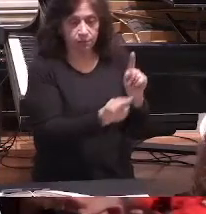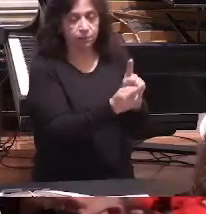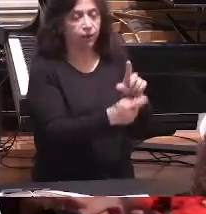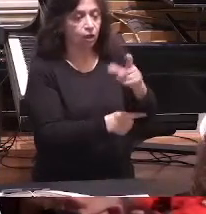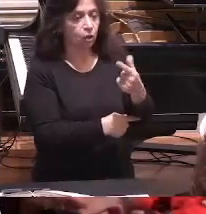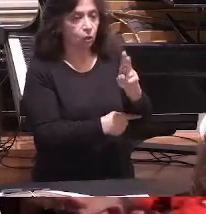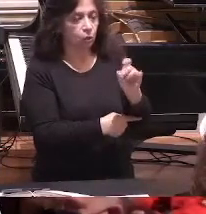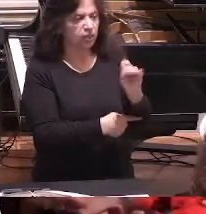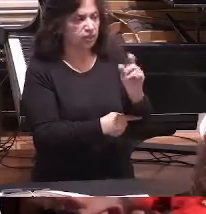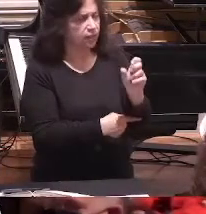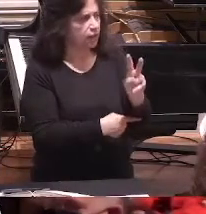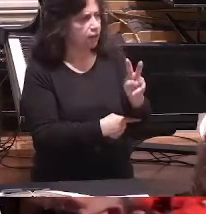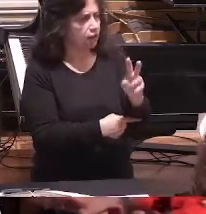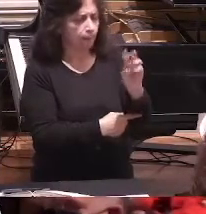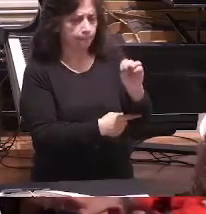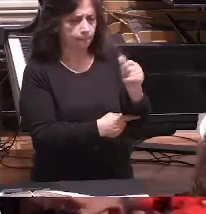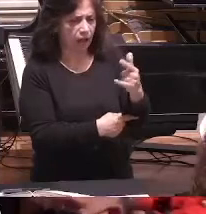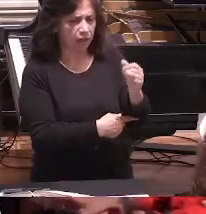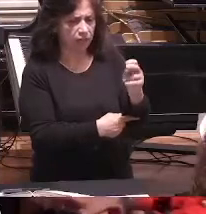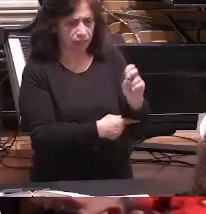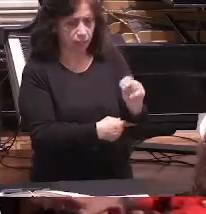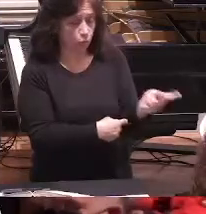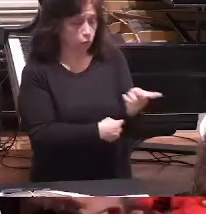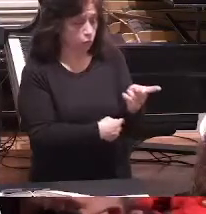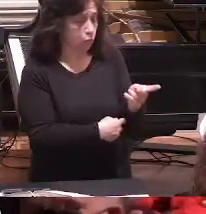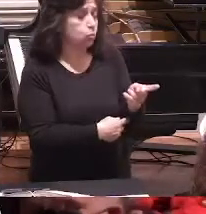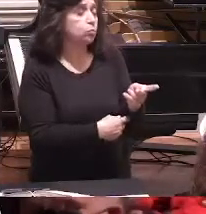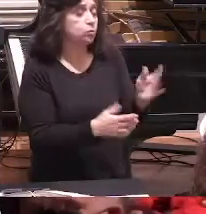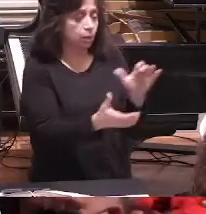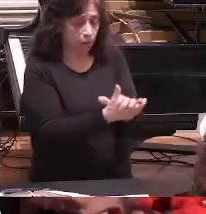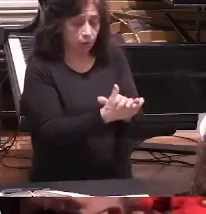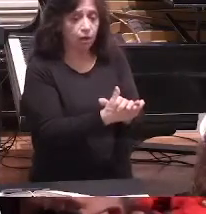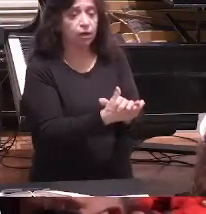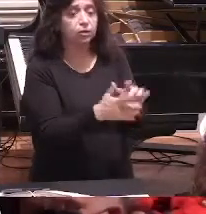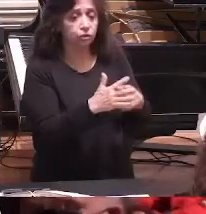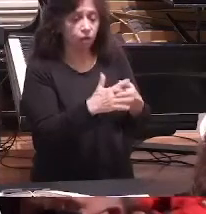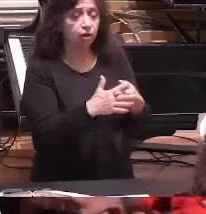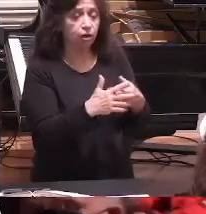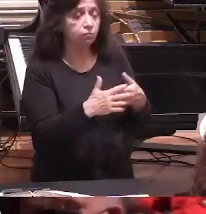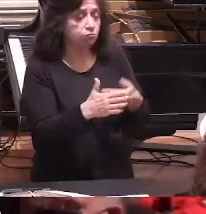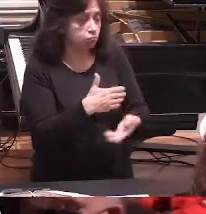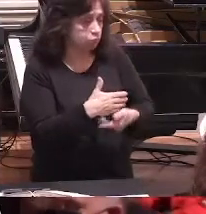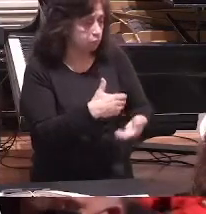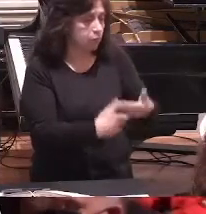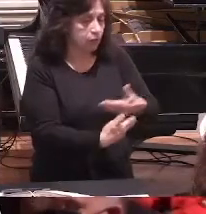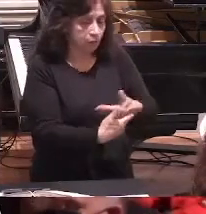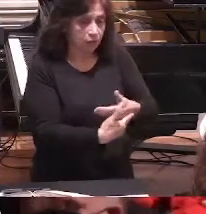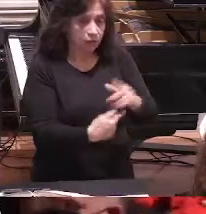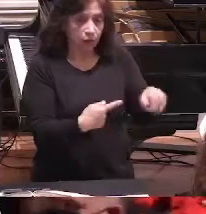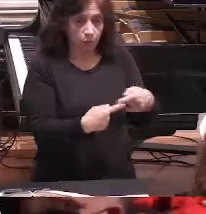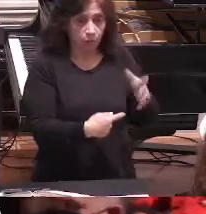Gustav Magnusson. The two started a family, and for several years, when my mother was